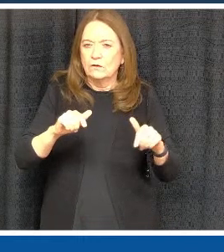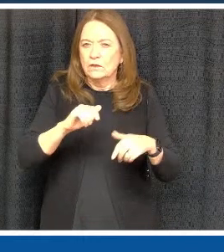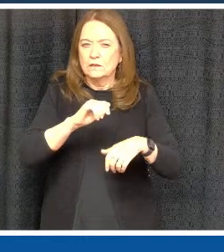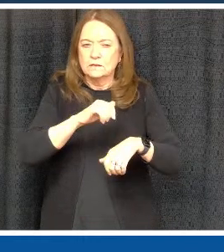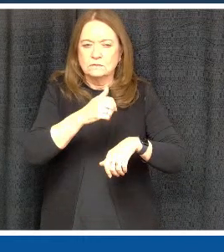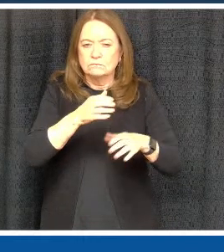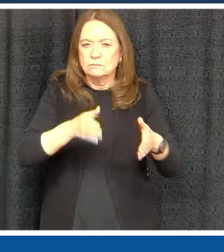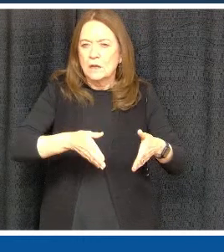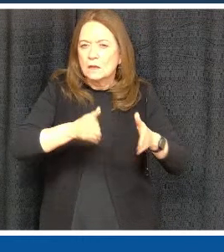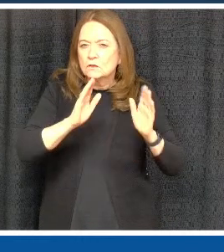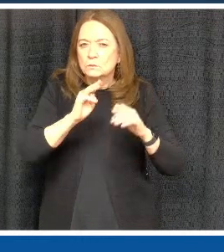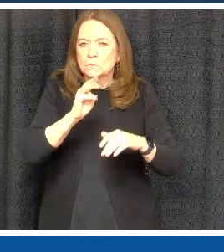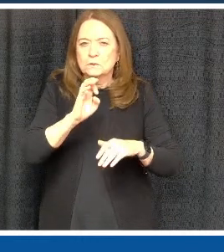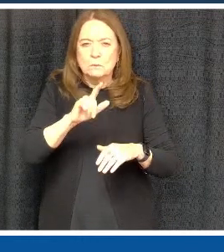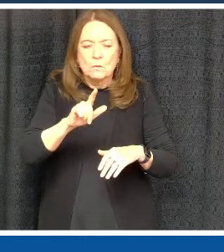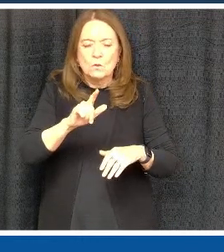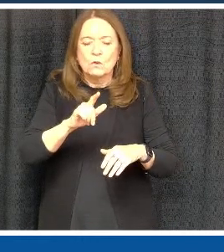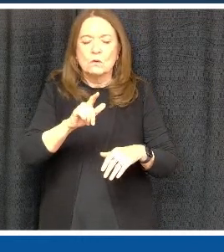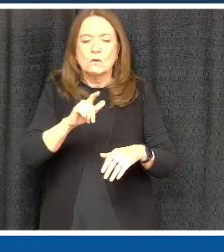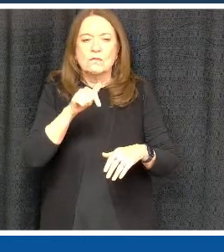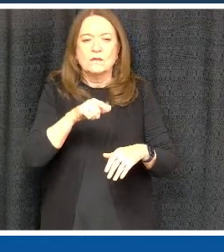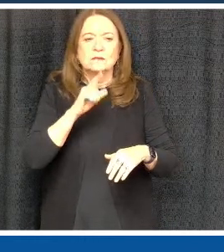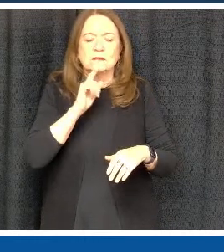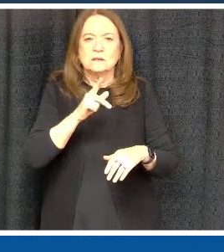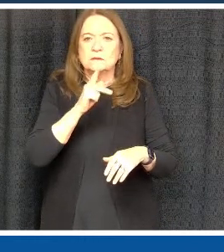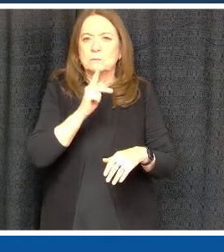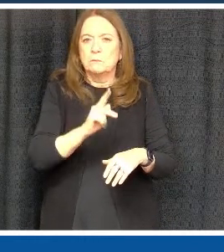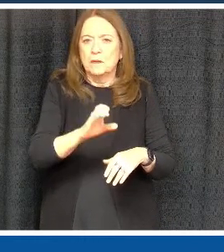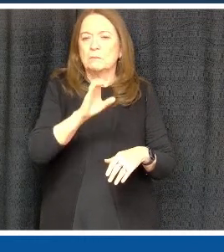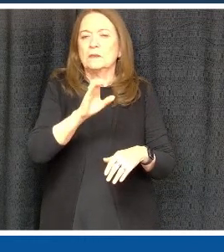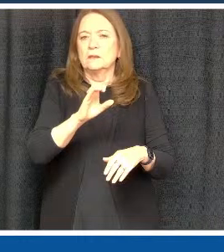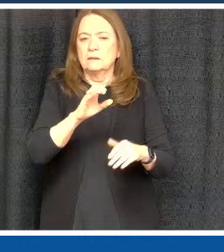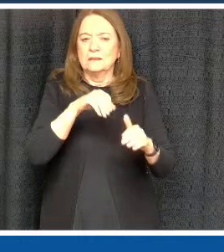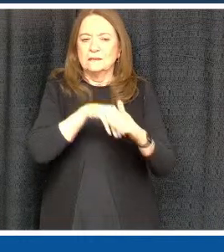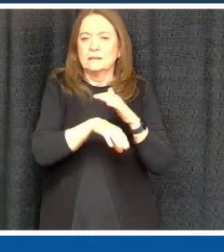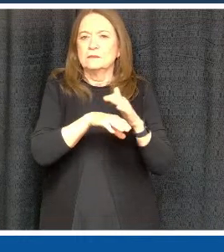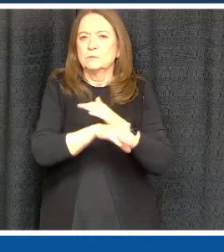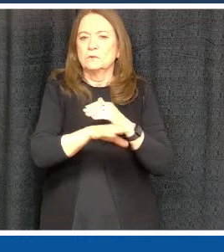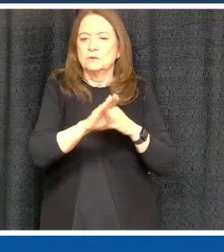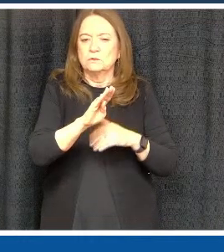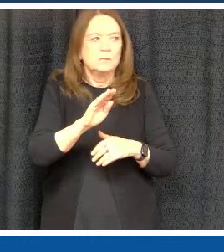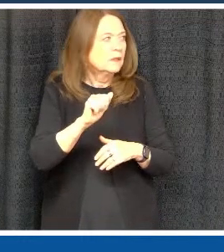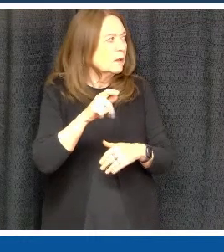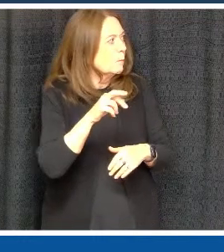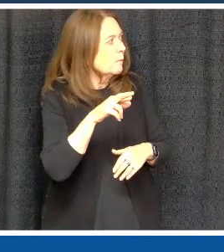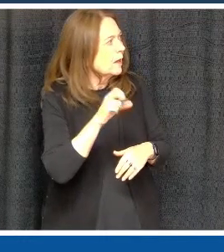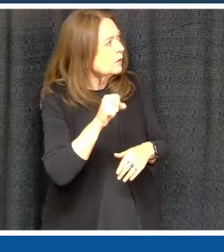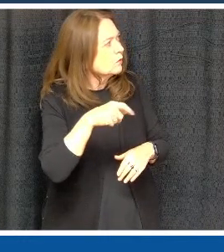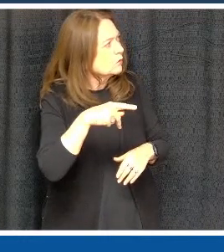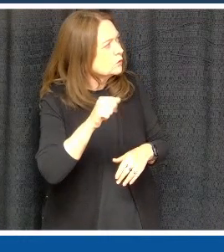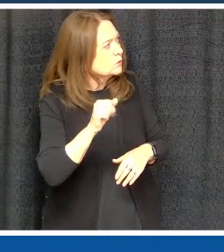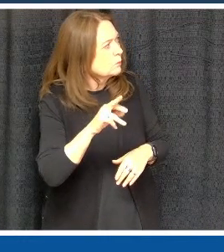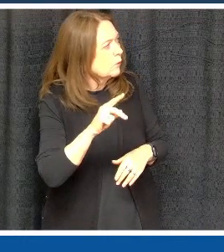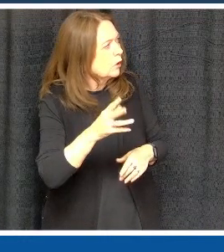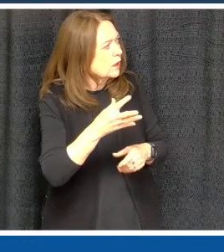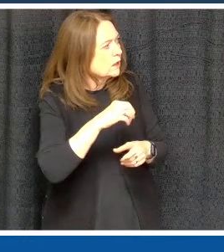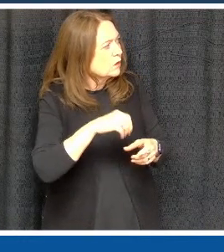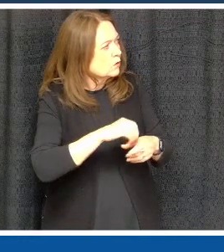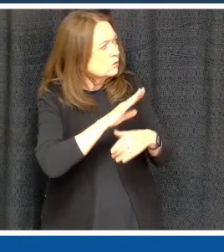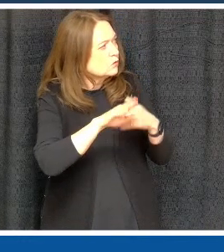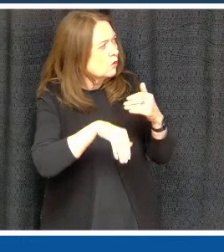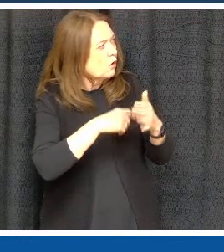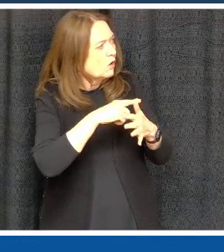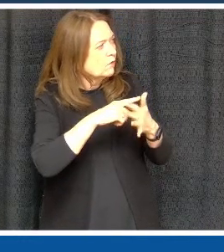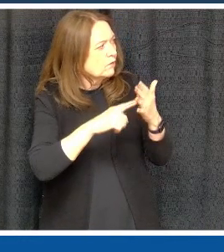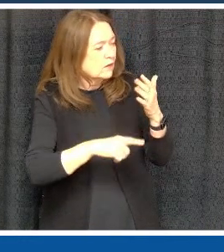that they have on Fort Campbell is this is publicly accessible to be at Patriots Park, and it includes all the units. And that's one